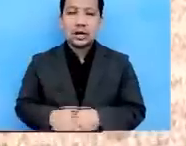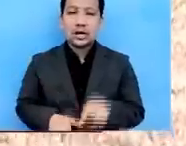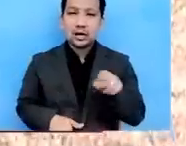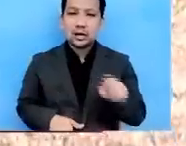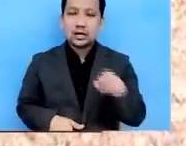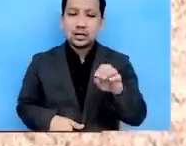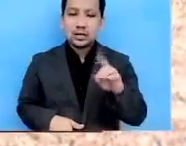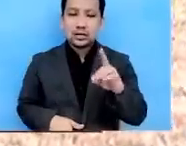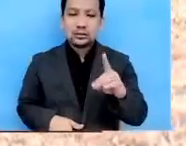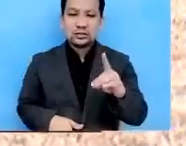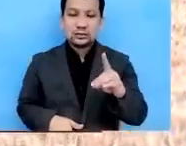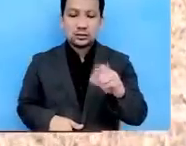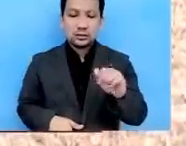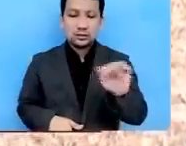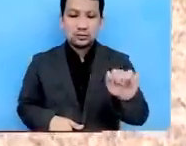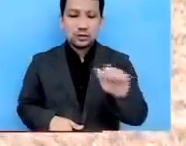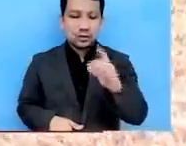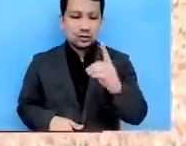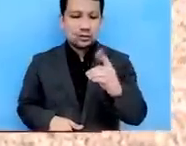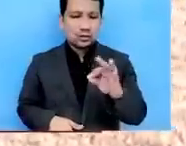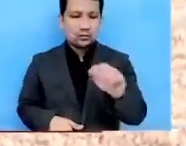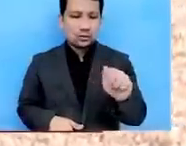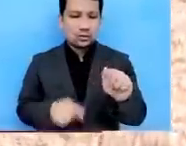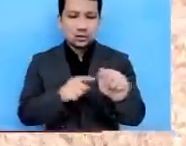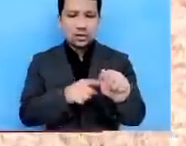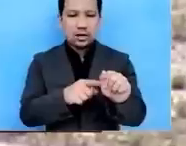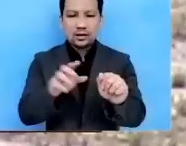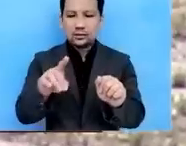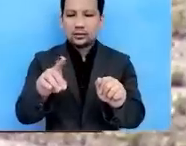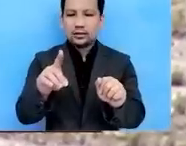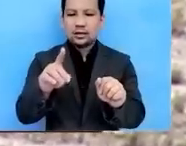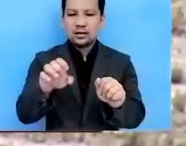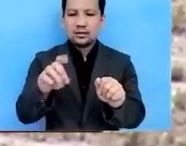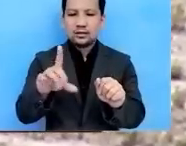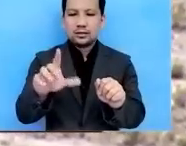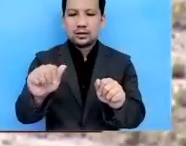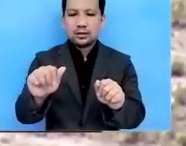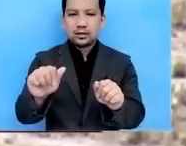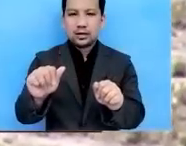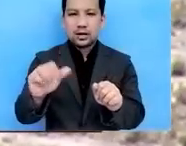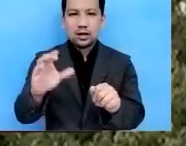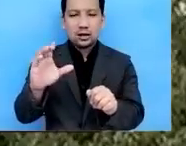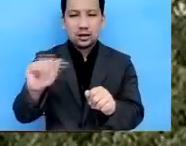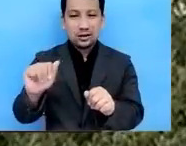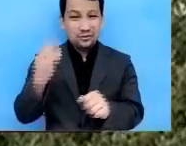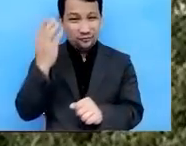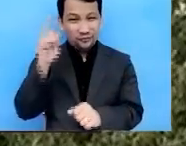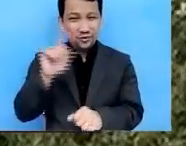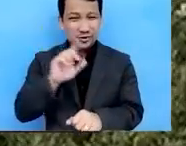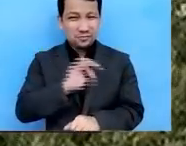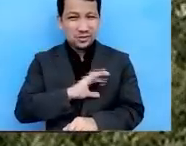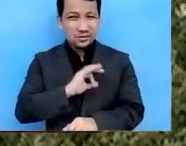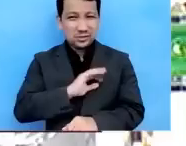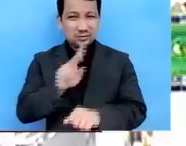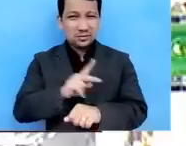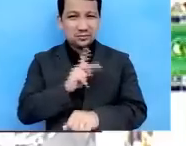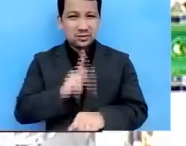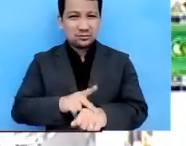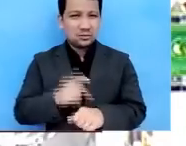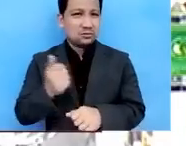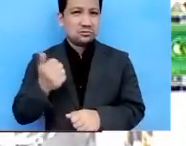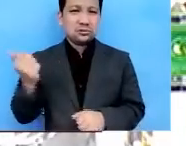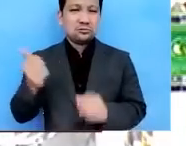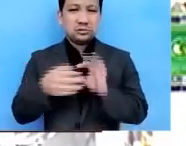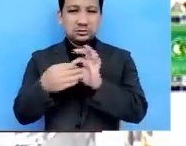EDCA ay para sa interes ng Pilipinas at walang kinalaman ang ibang bansa rito. We would not agree to any kind of